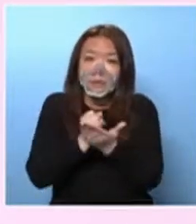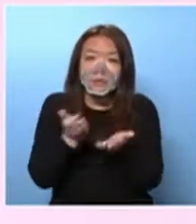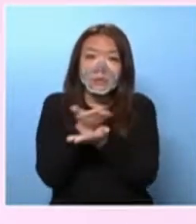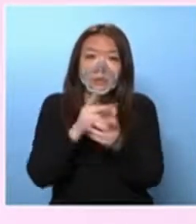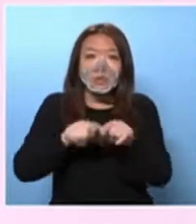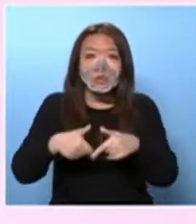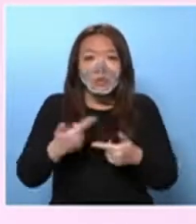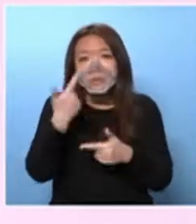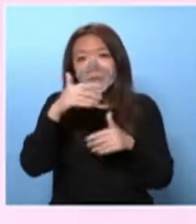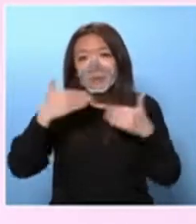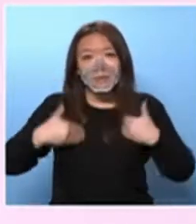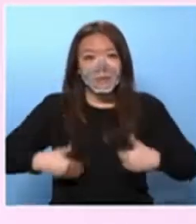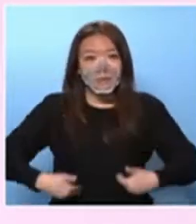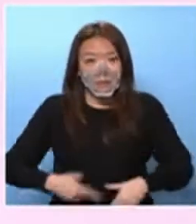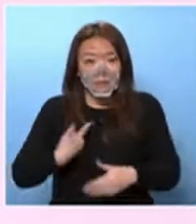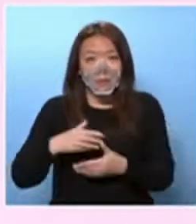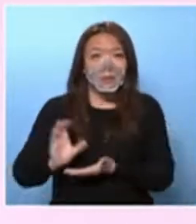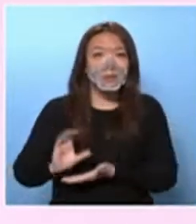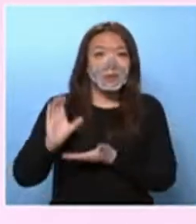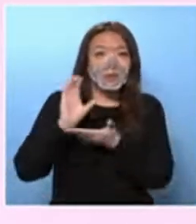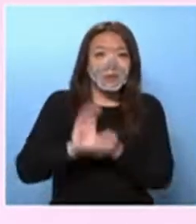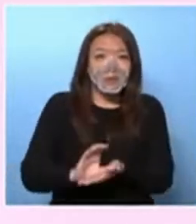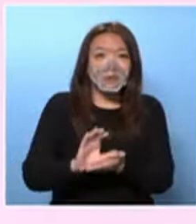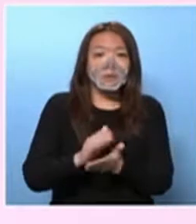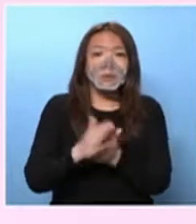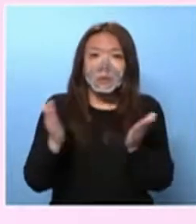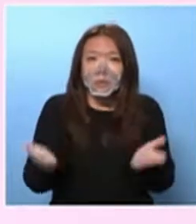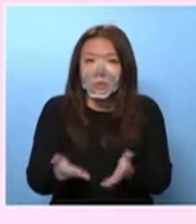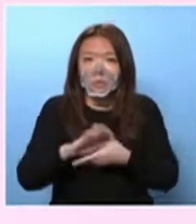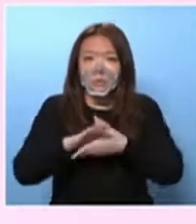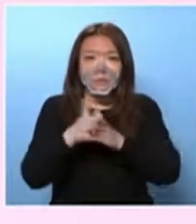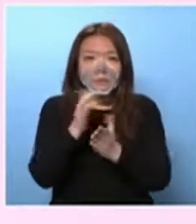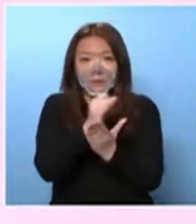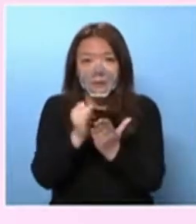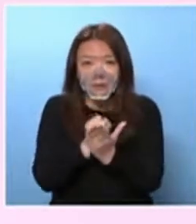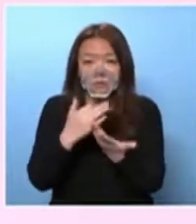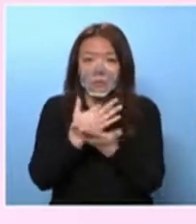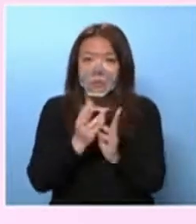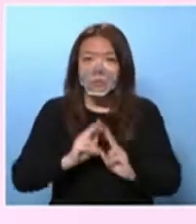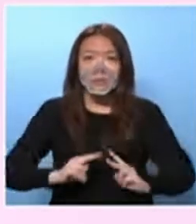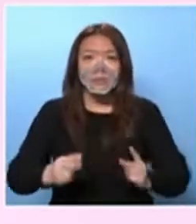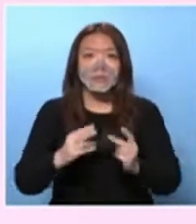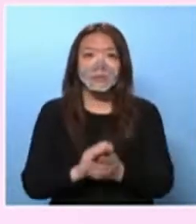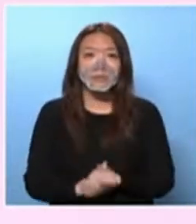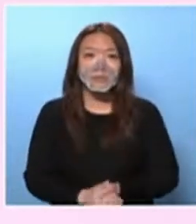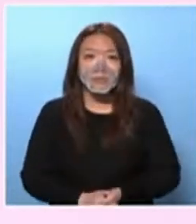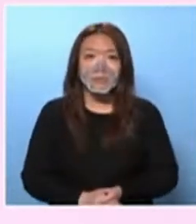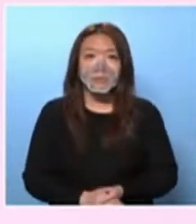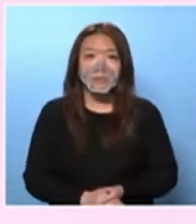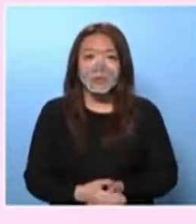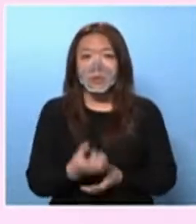for international cultural exchange under the 14th Five-Year Plan. I will allocate additional resources to promote arts